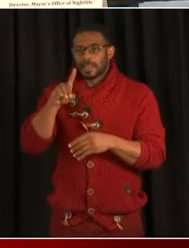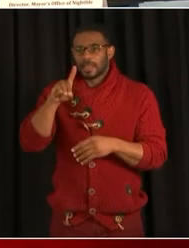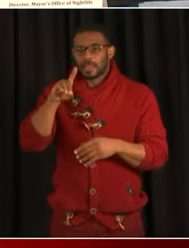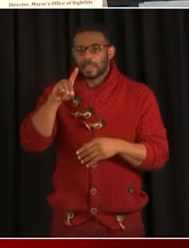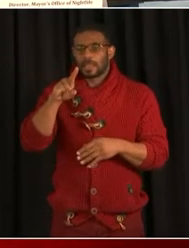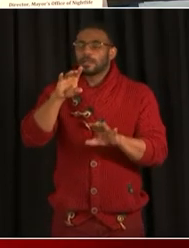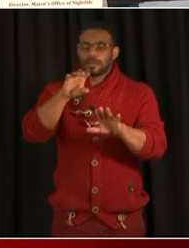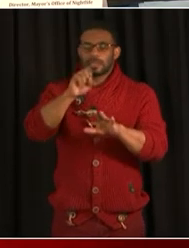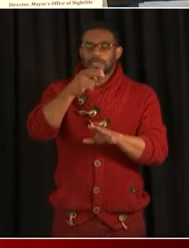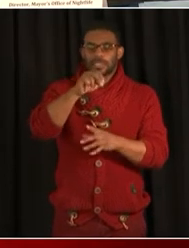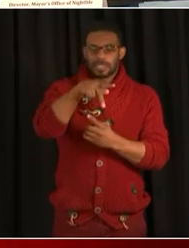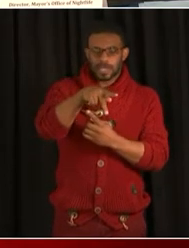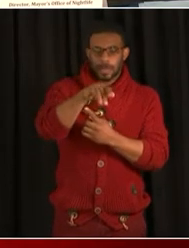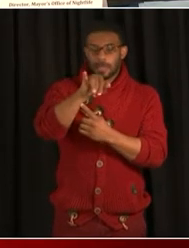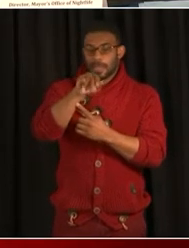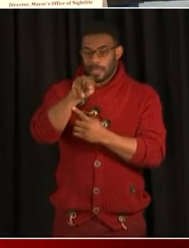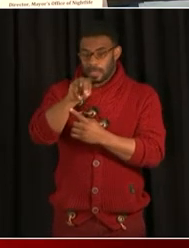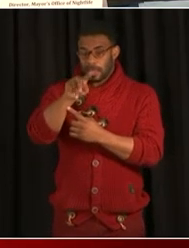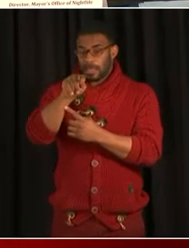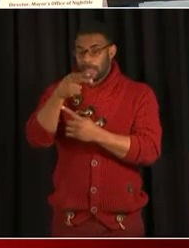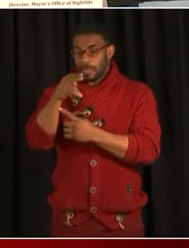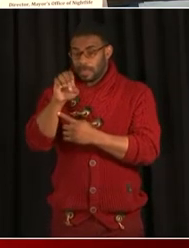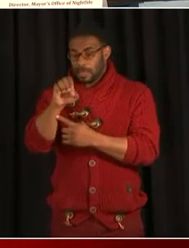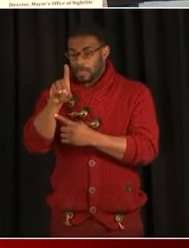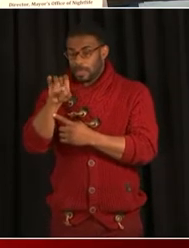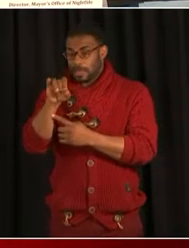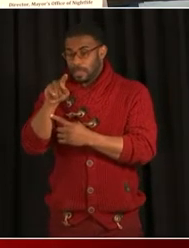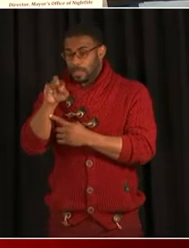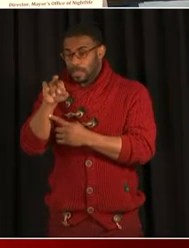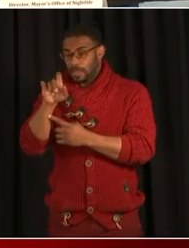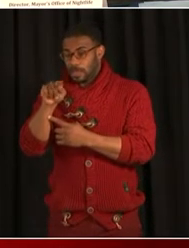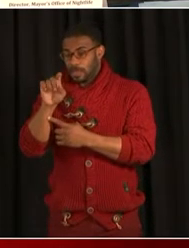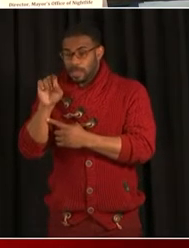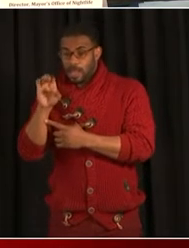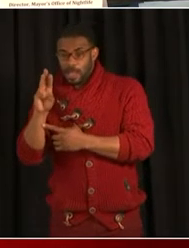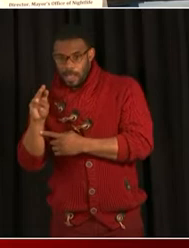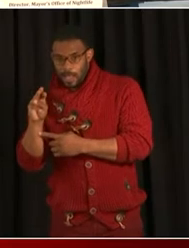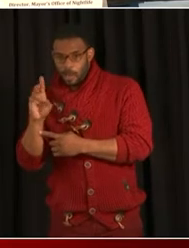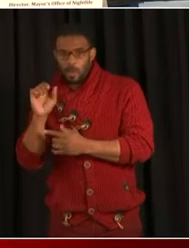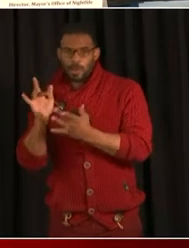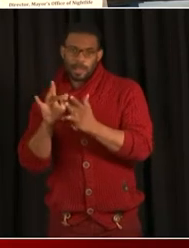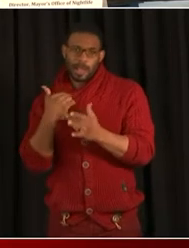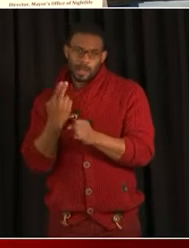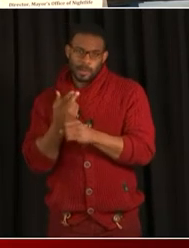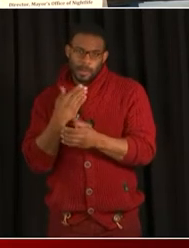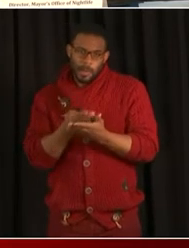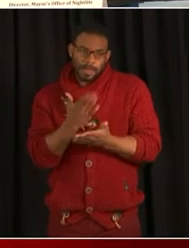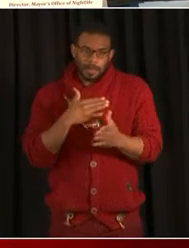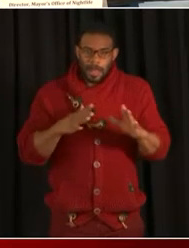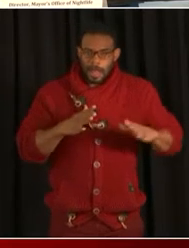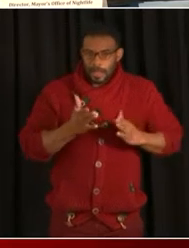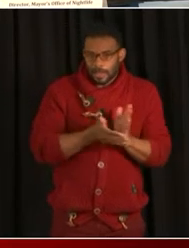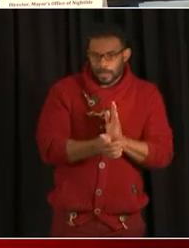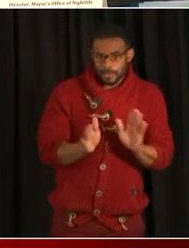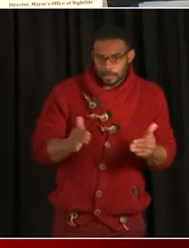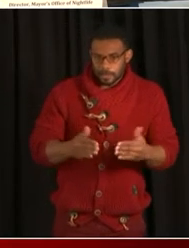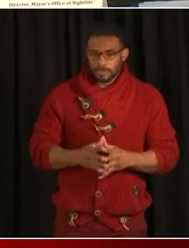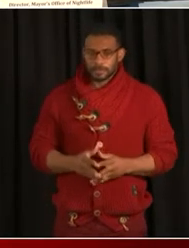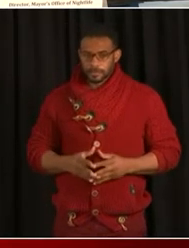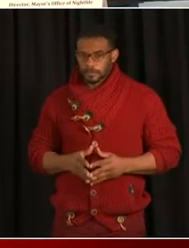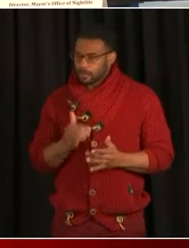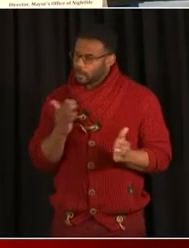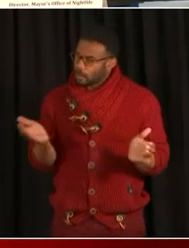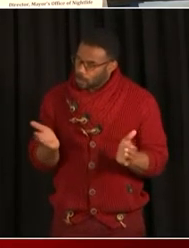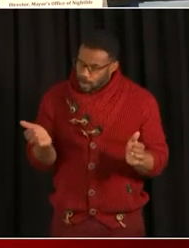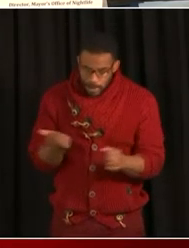ShopInTheDistrict.com is one of my sites that I've actually used to buy some of my holiday gifts.